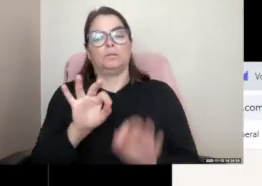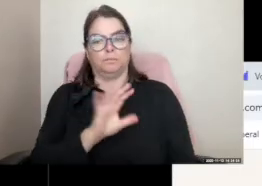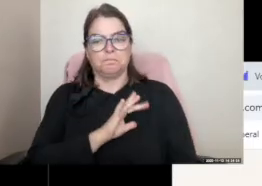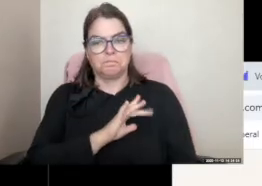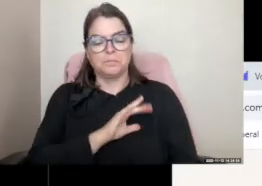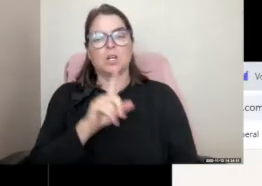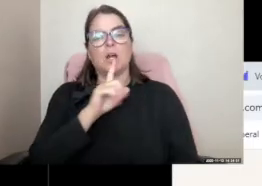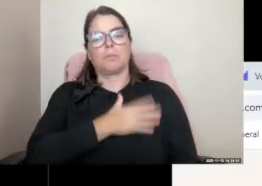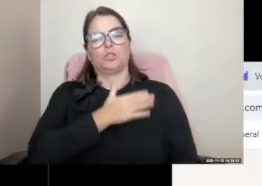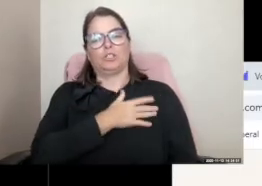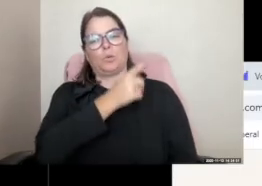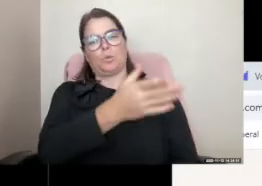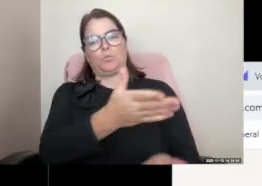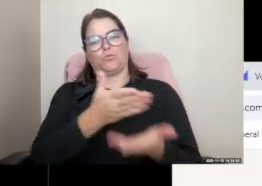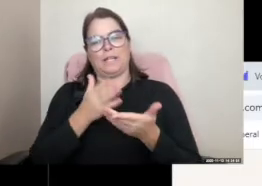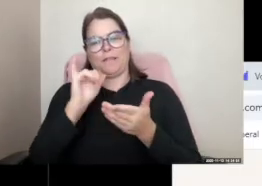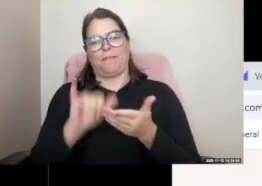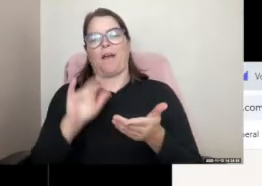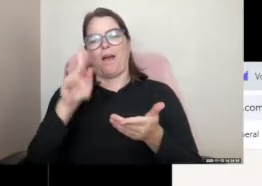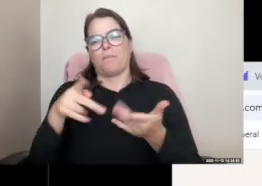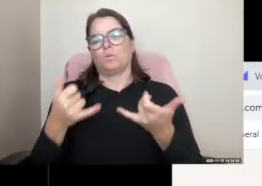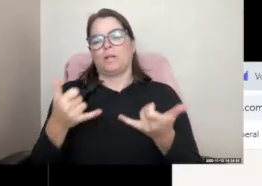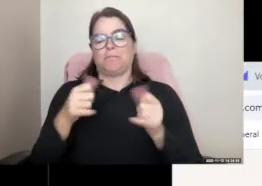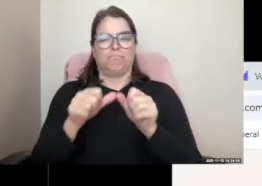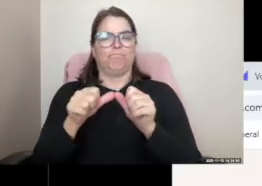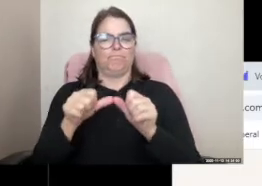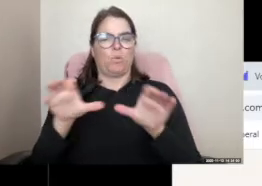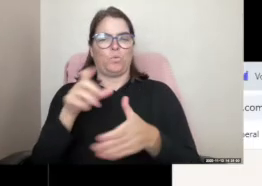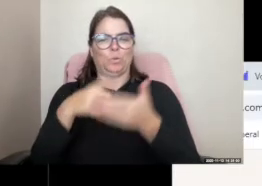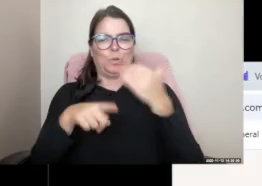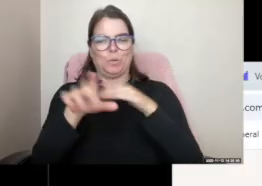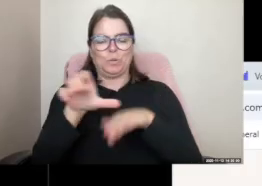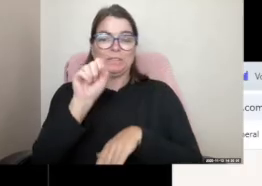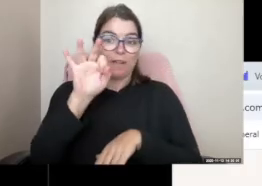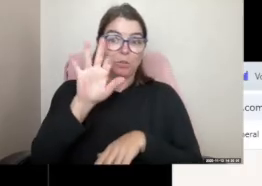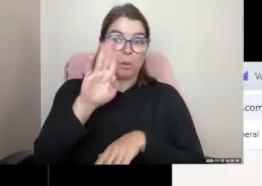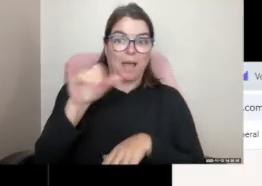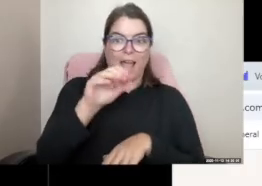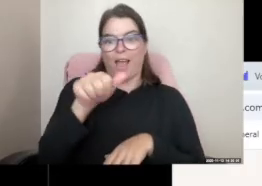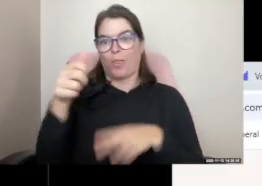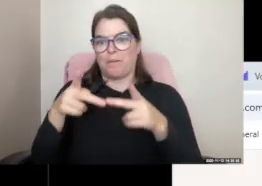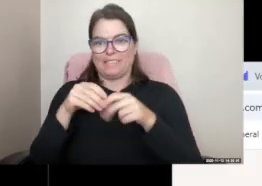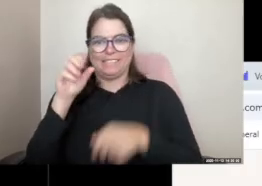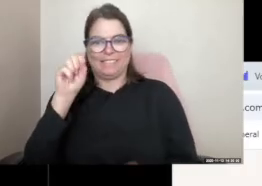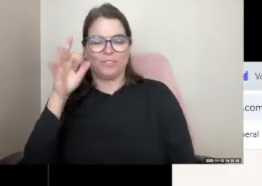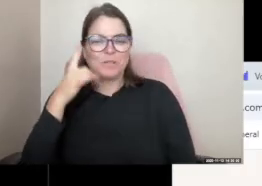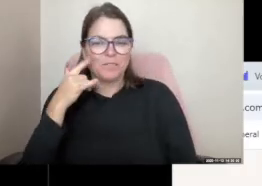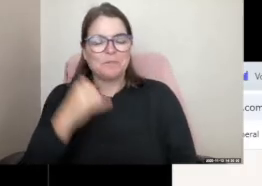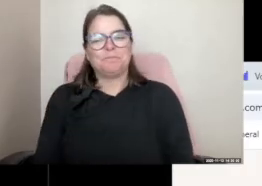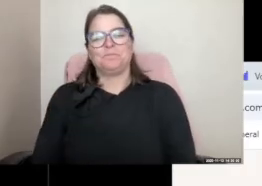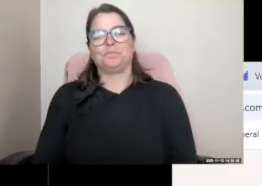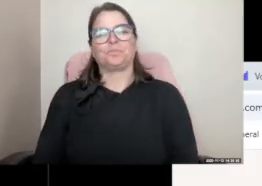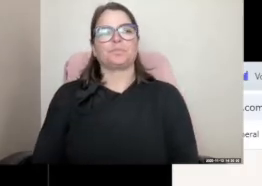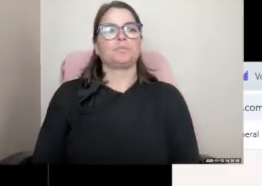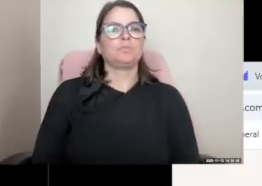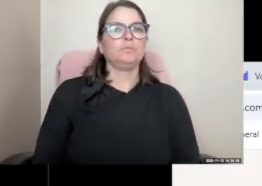dollar amount overall, but in terms of advancing technology and moving to the next market segments for cleaner